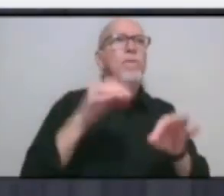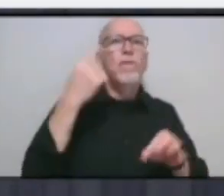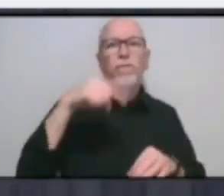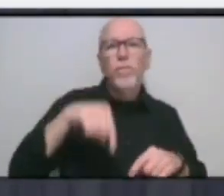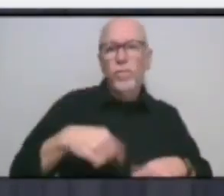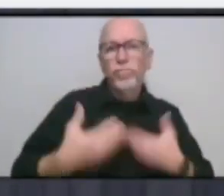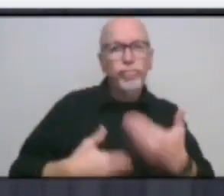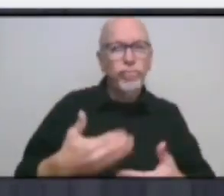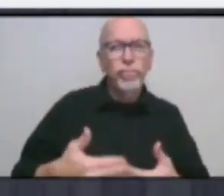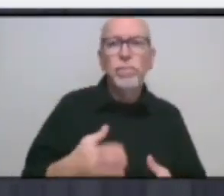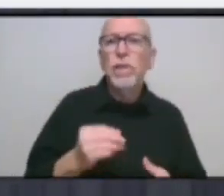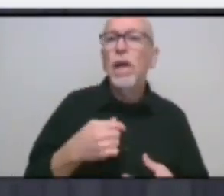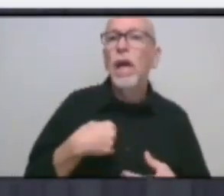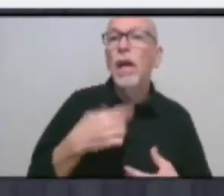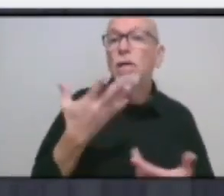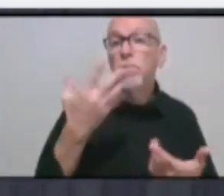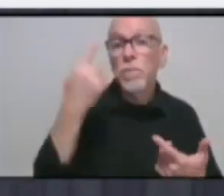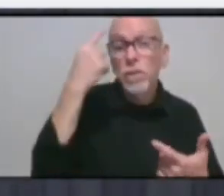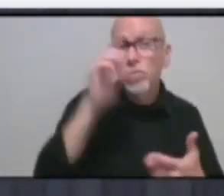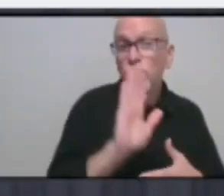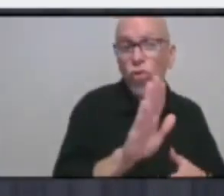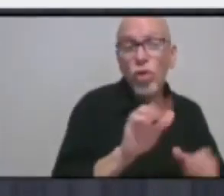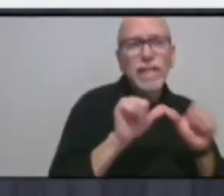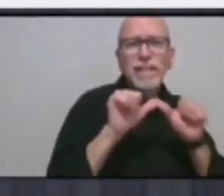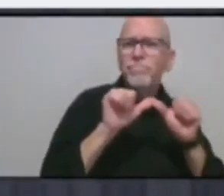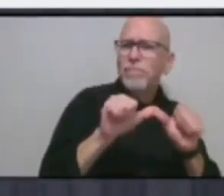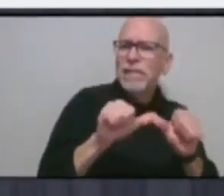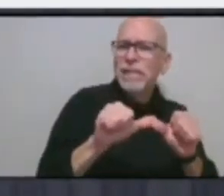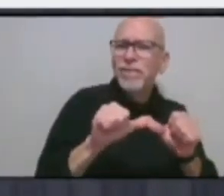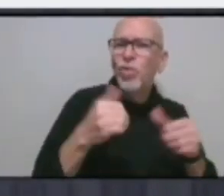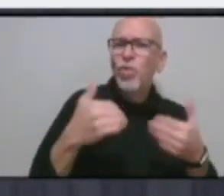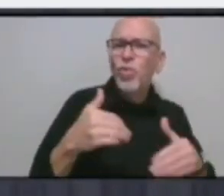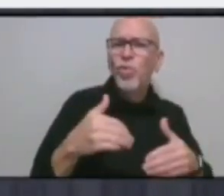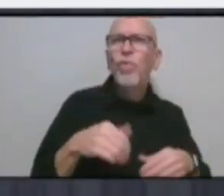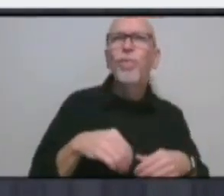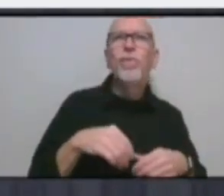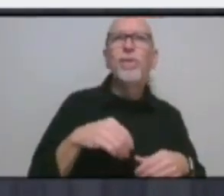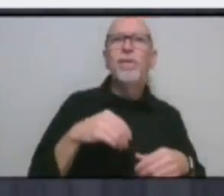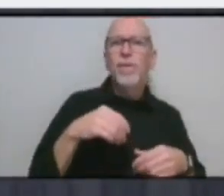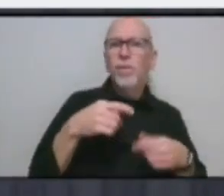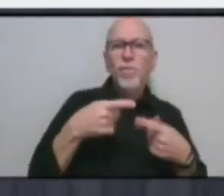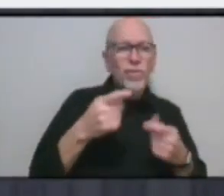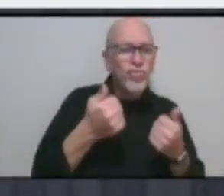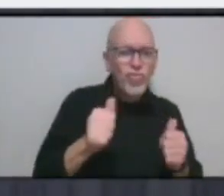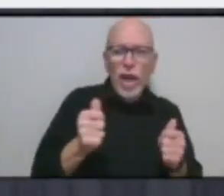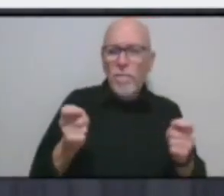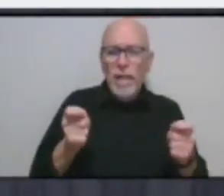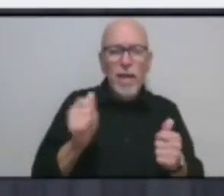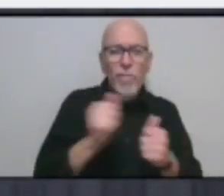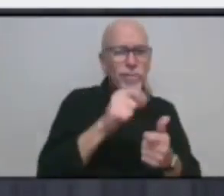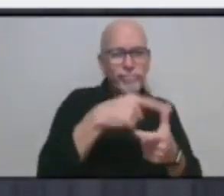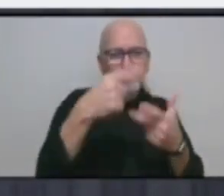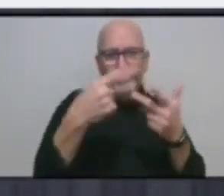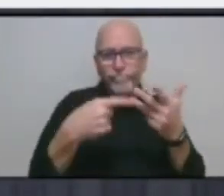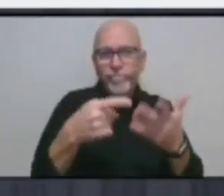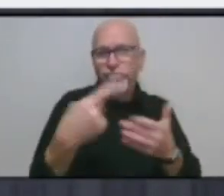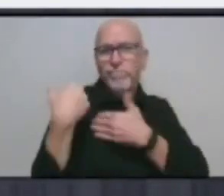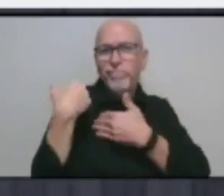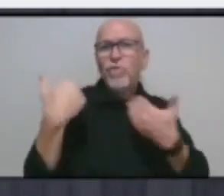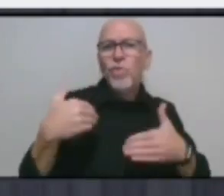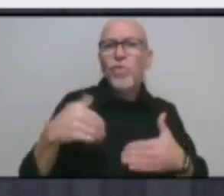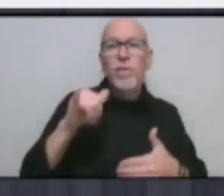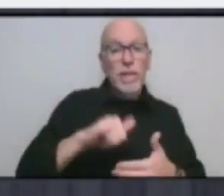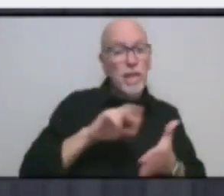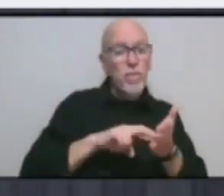and I would say your persistence in the midst of trying to manage a whole lot of things. This study has been